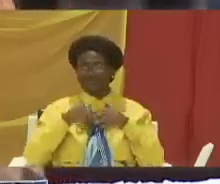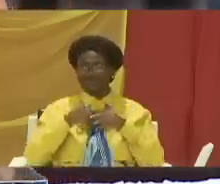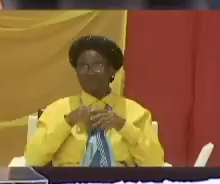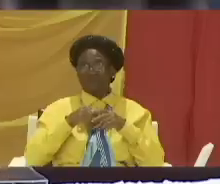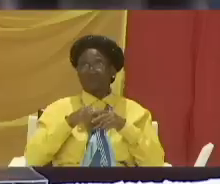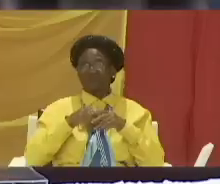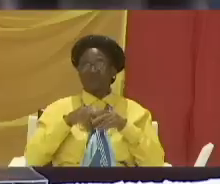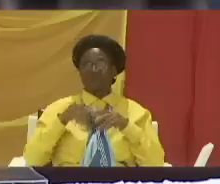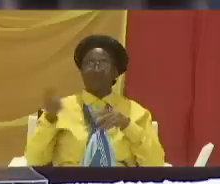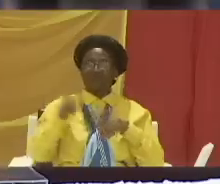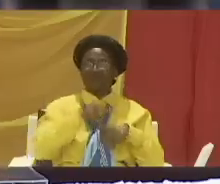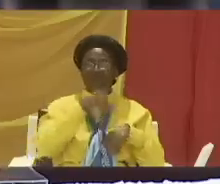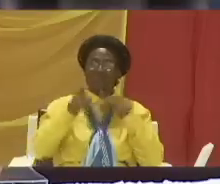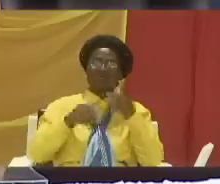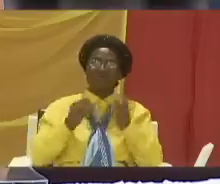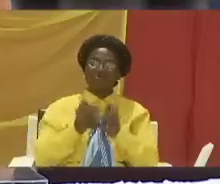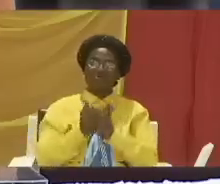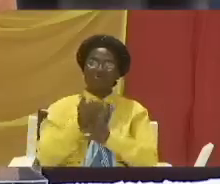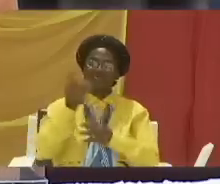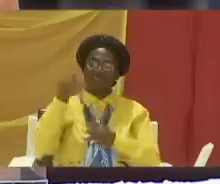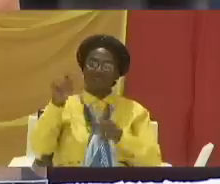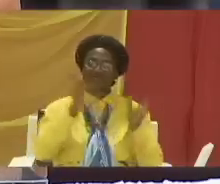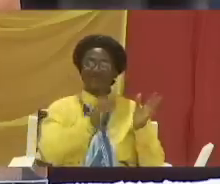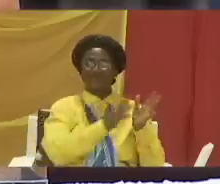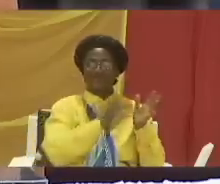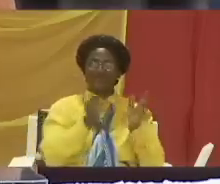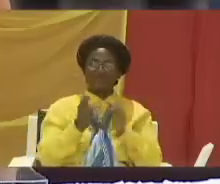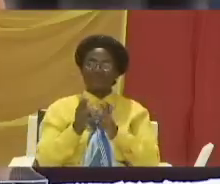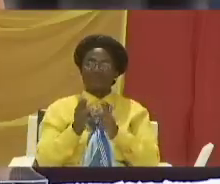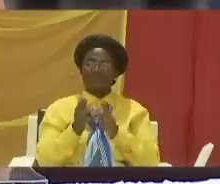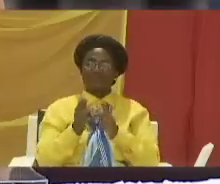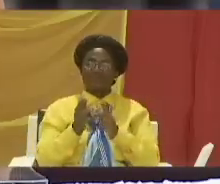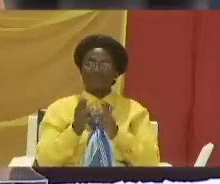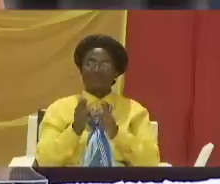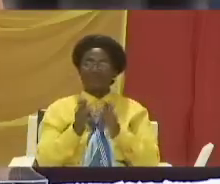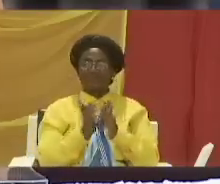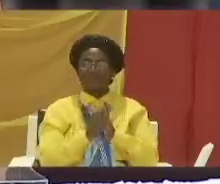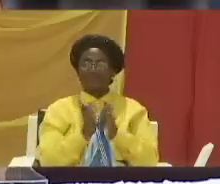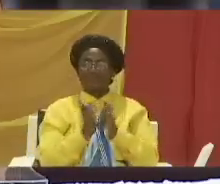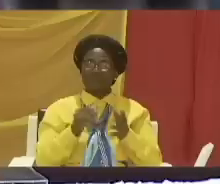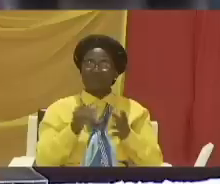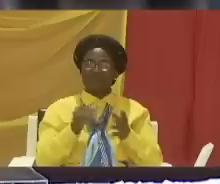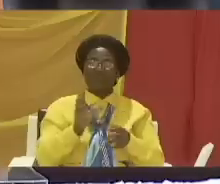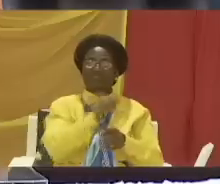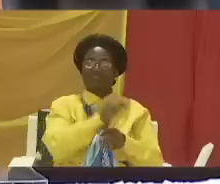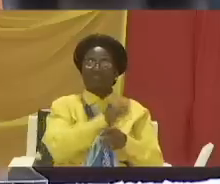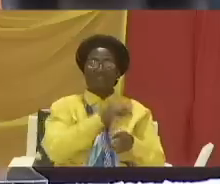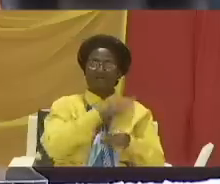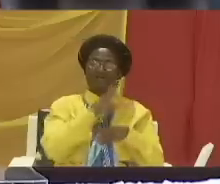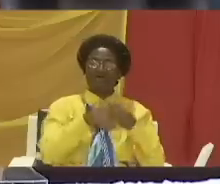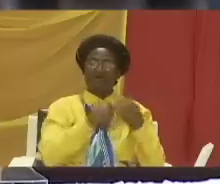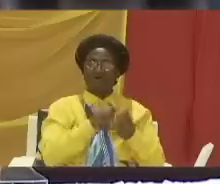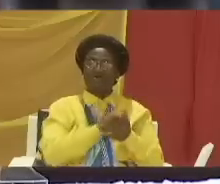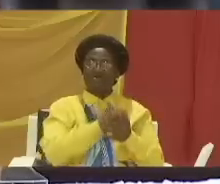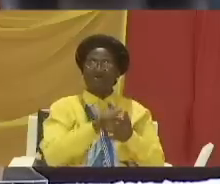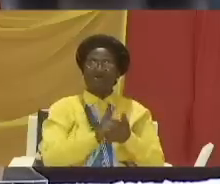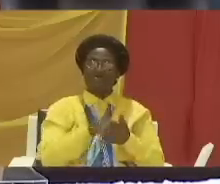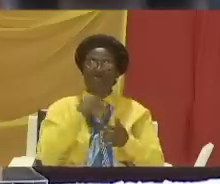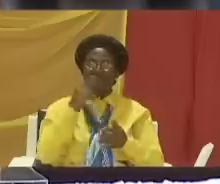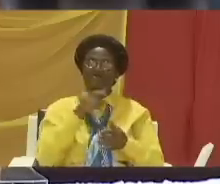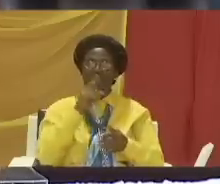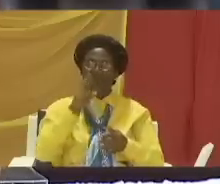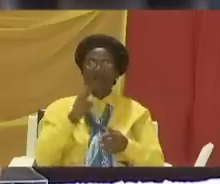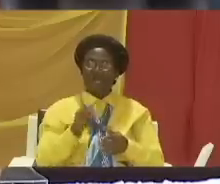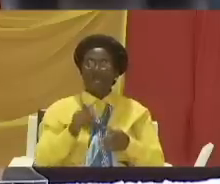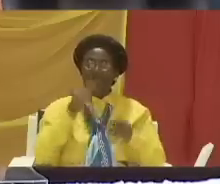When you go through the scriptures, if we take all those considered barren